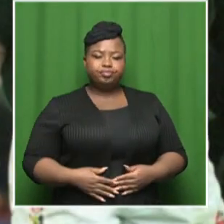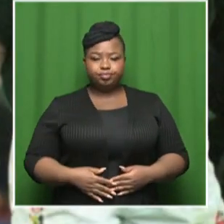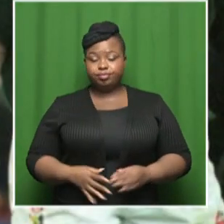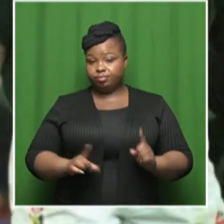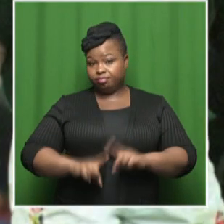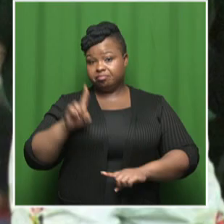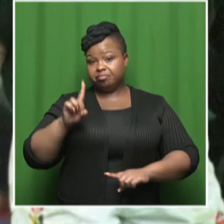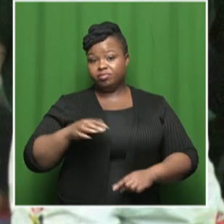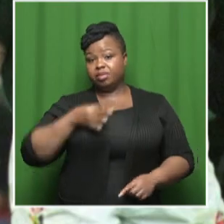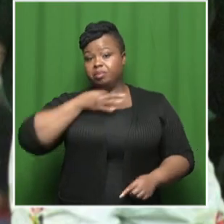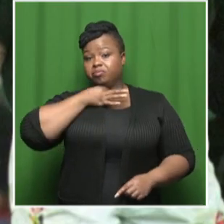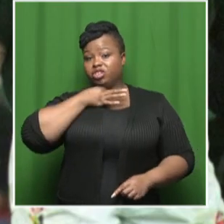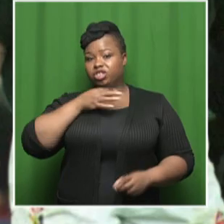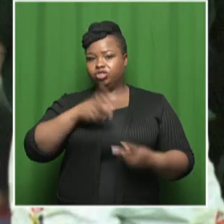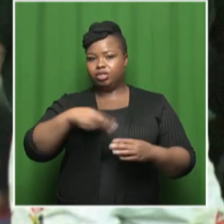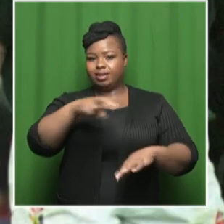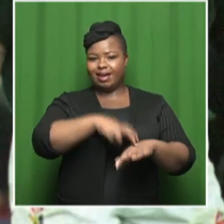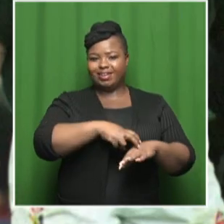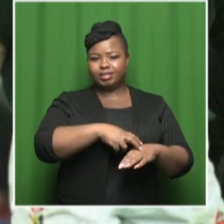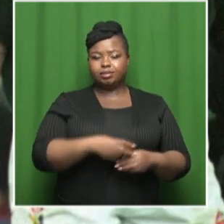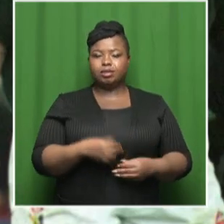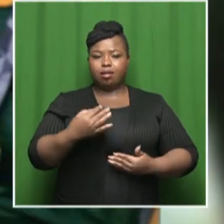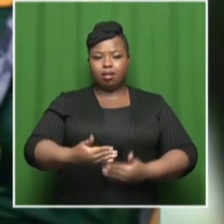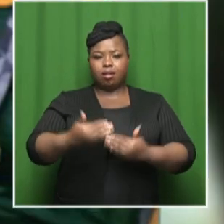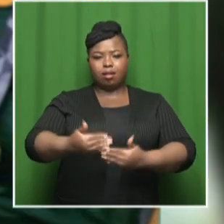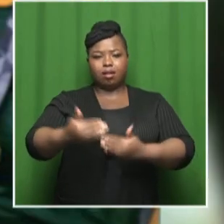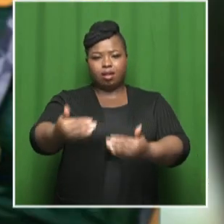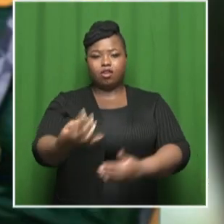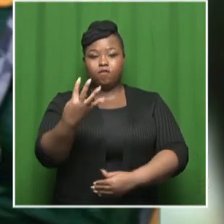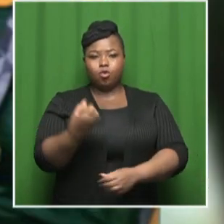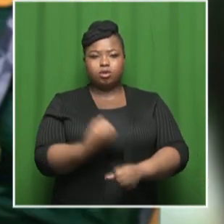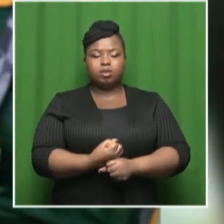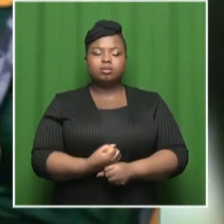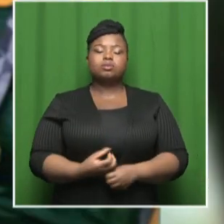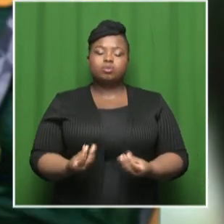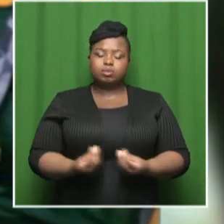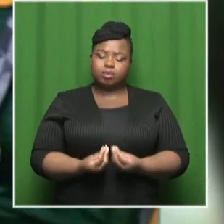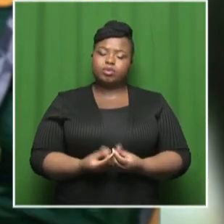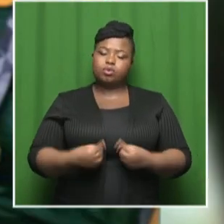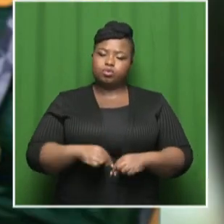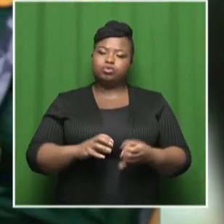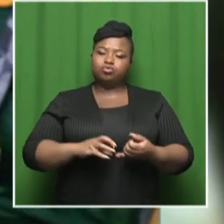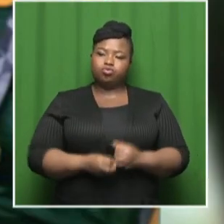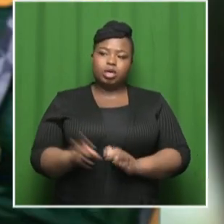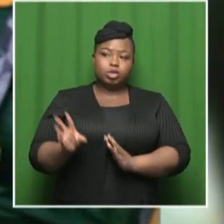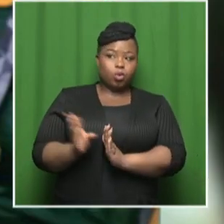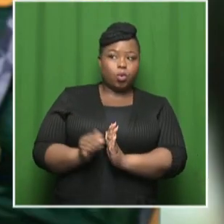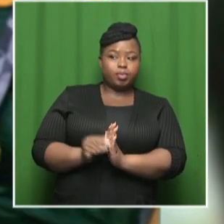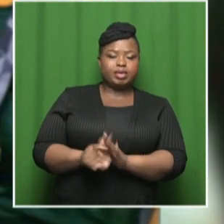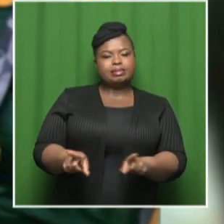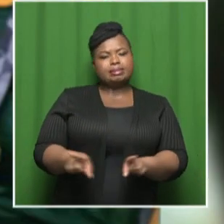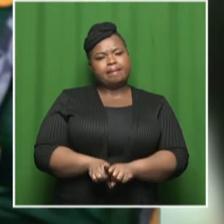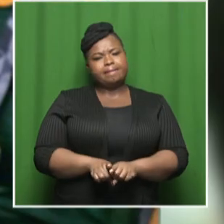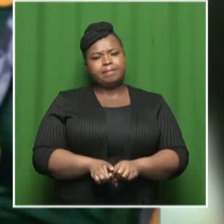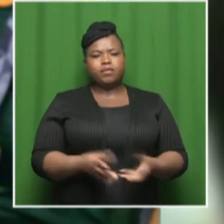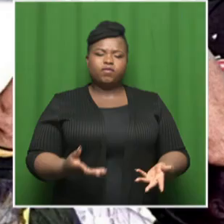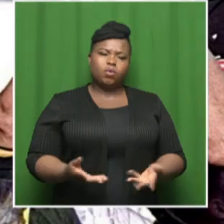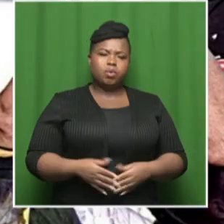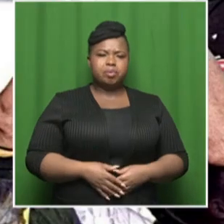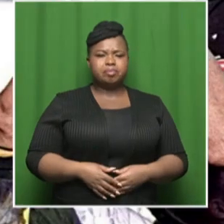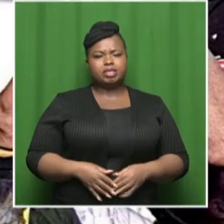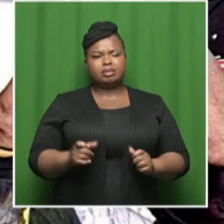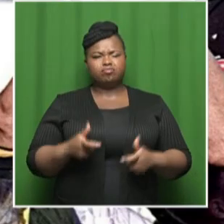success of the British and Irish Lions that take place every 4 years, and this is something that we're trying to replicate between probably 2 of the